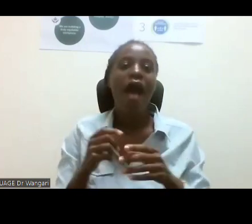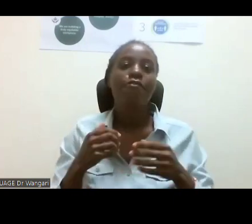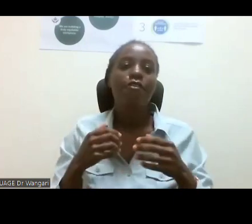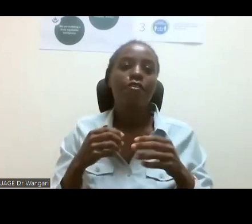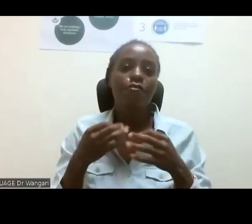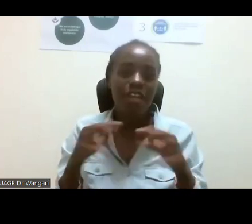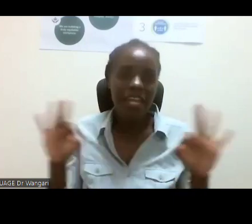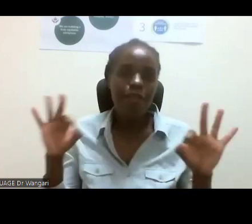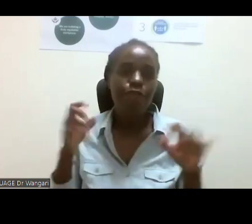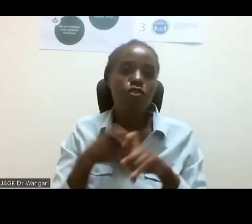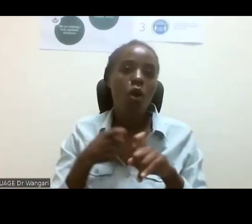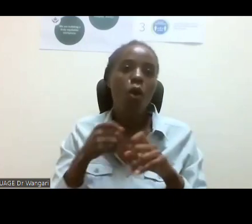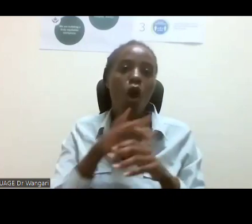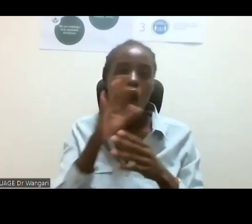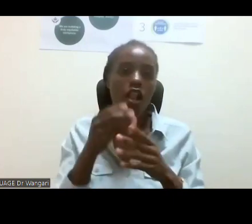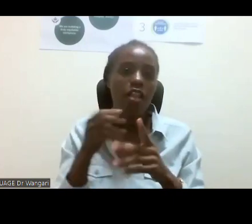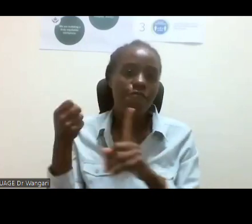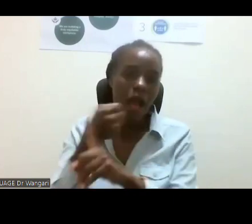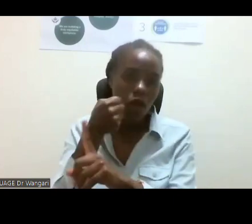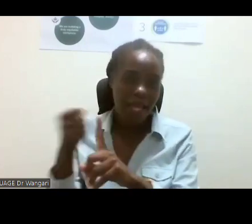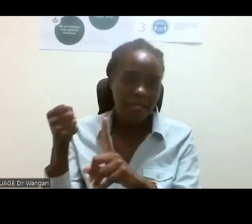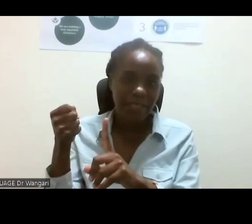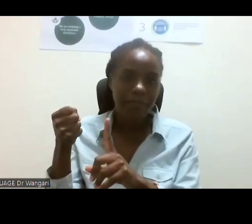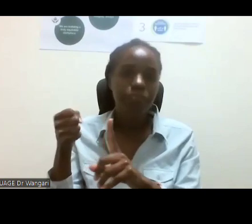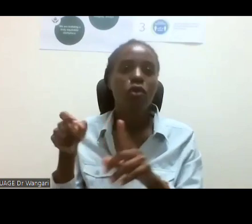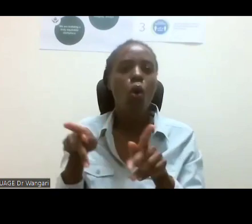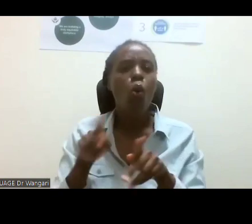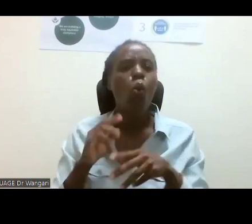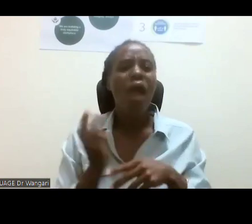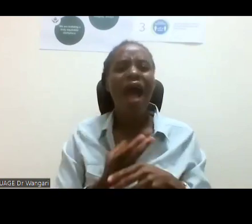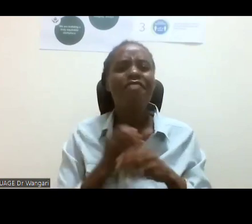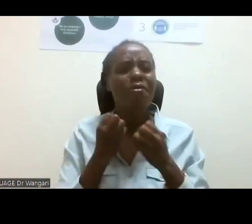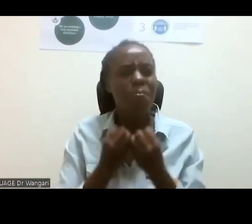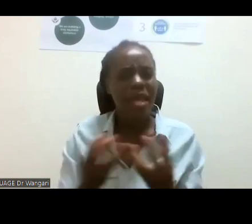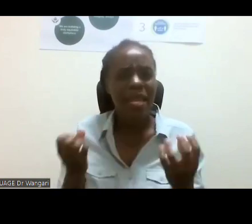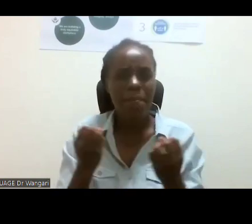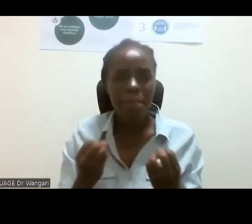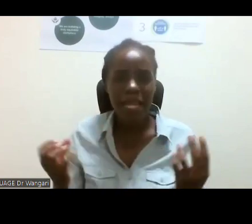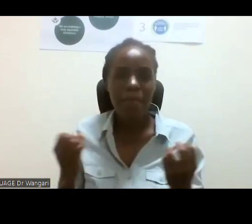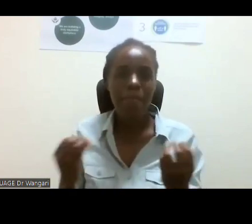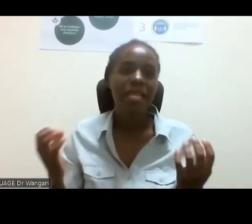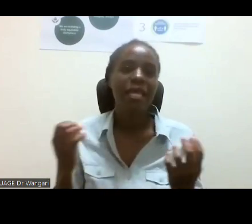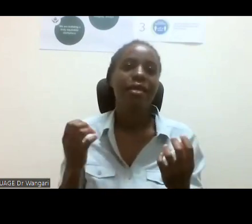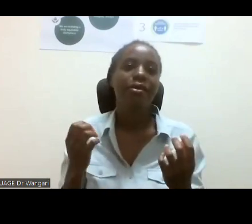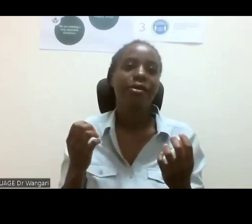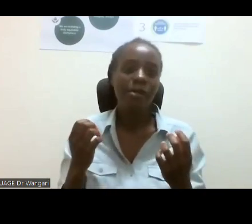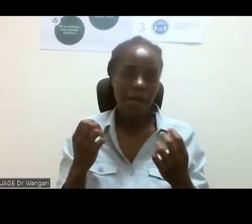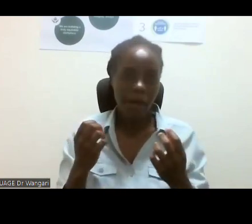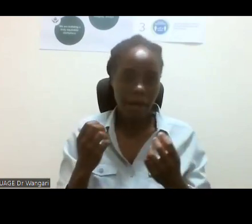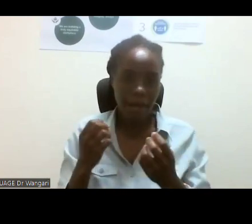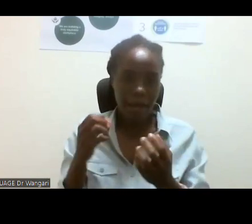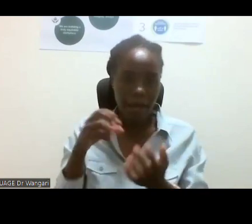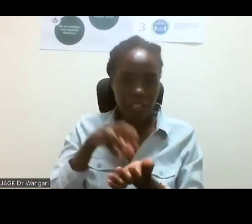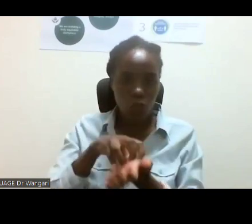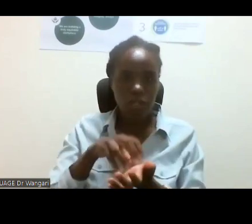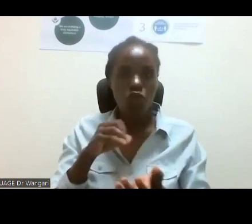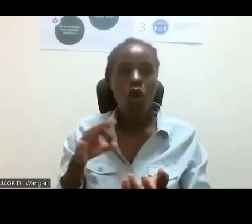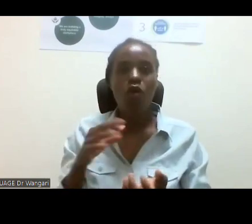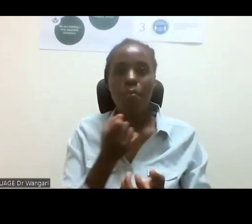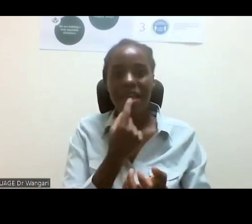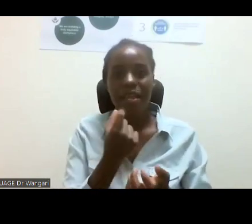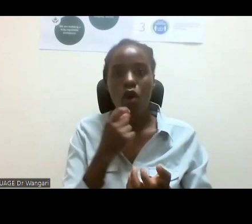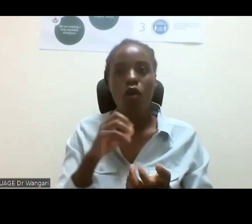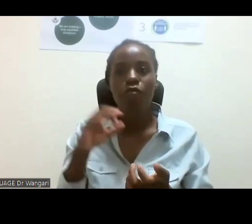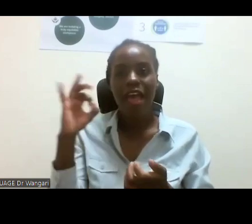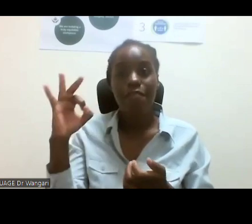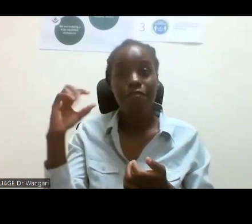violence. Globally, we're seeing an increase in medicalization of FGMC. Yet we all know that FGMC has no